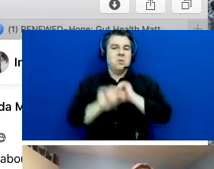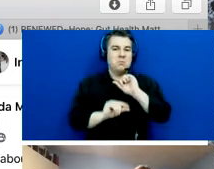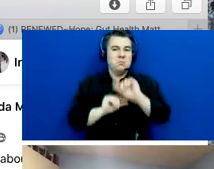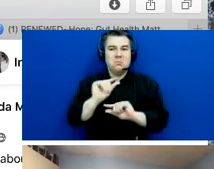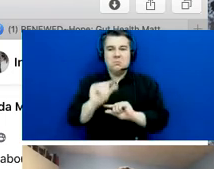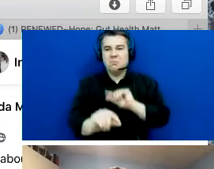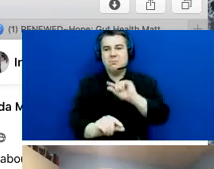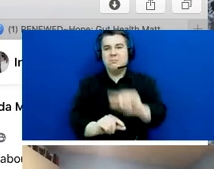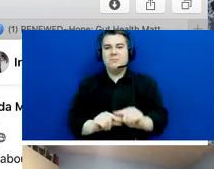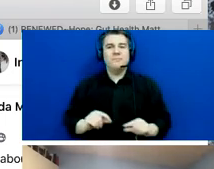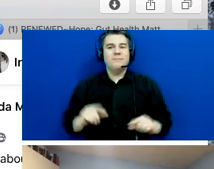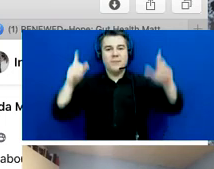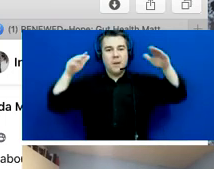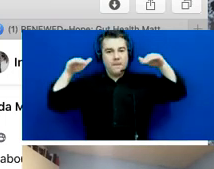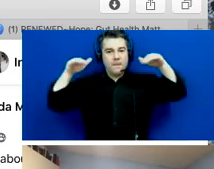Oh,